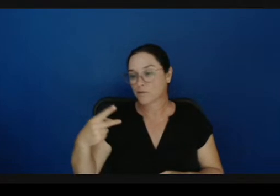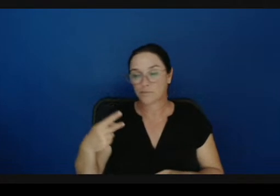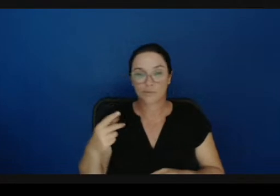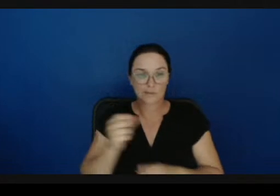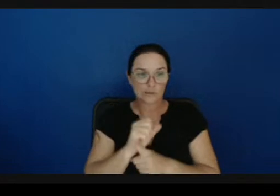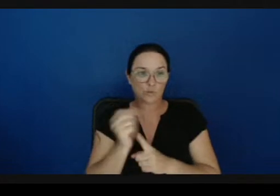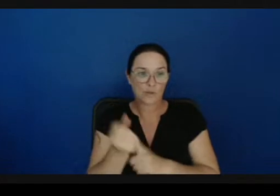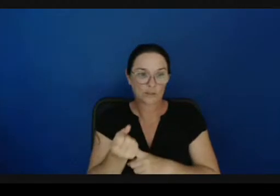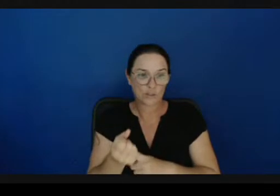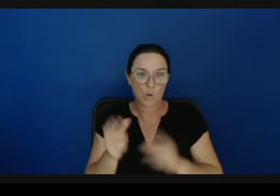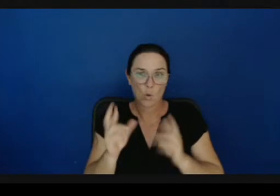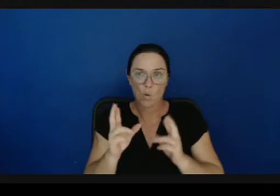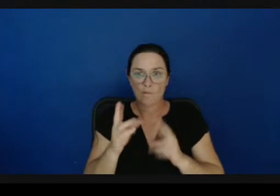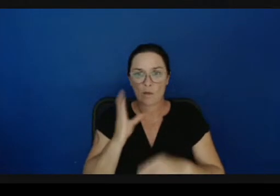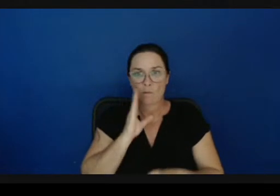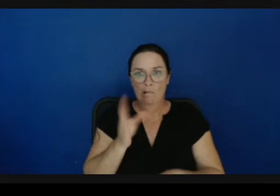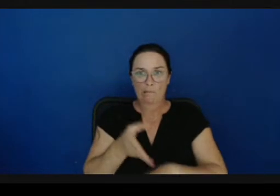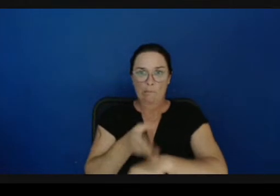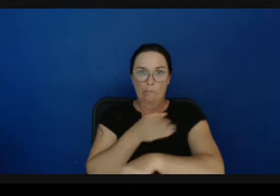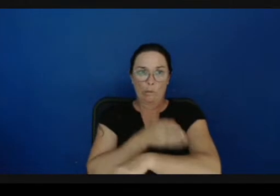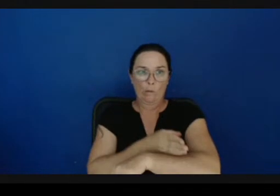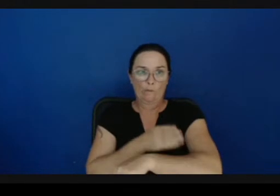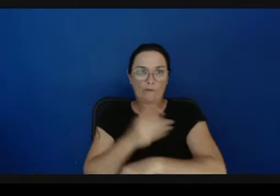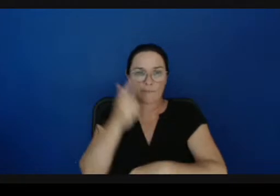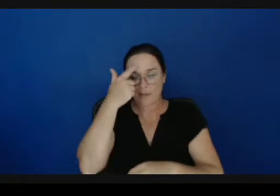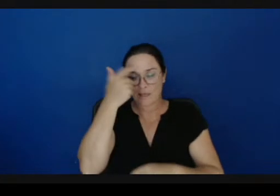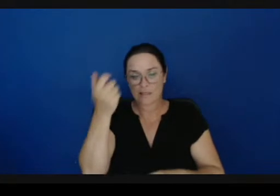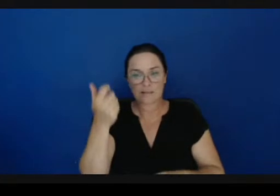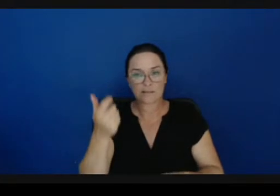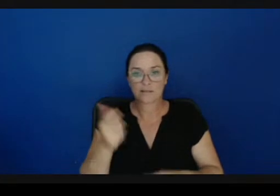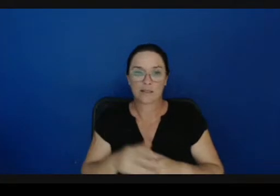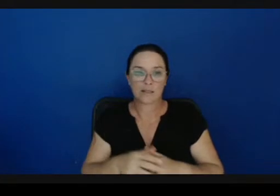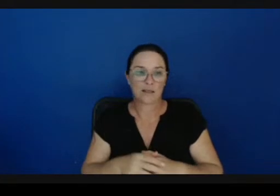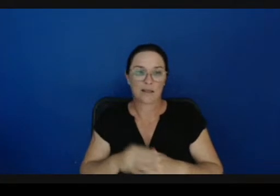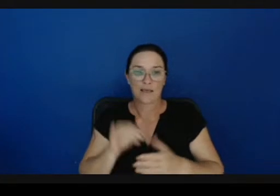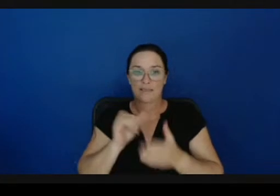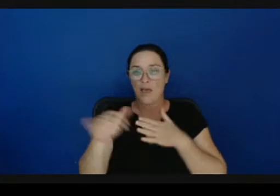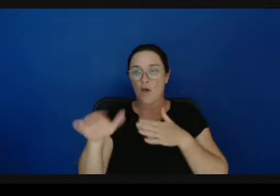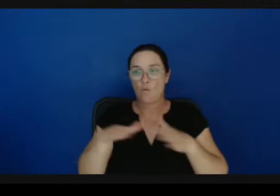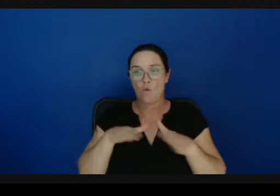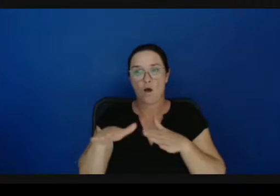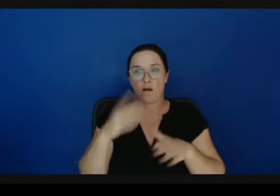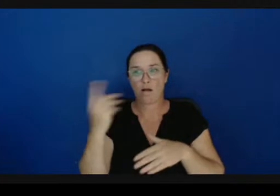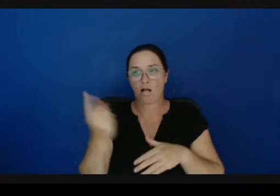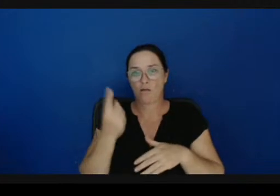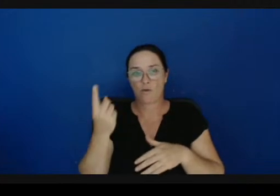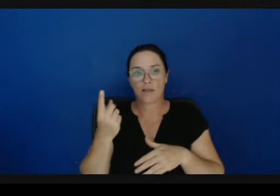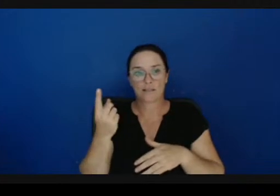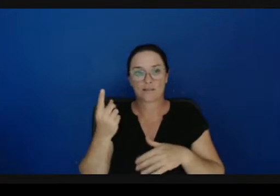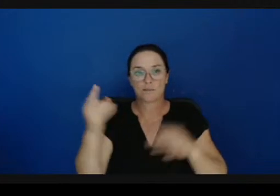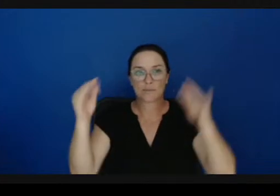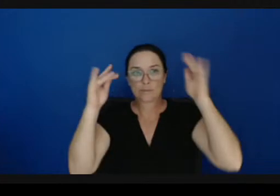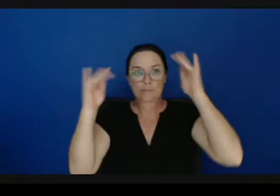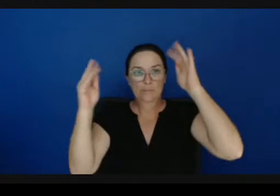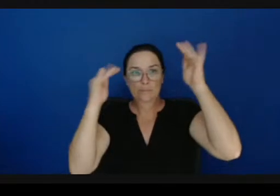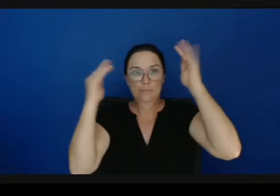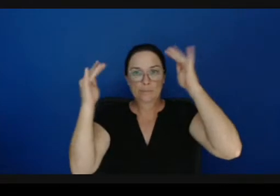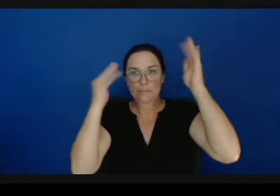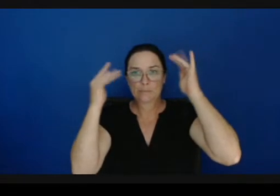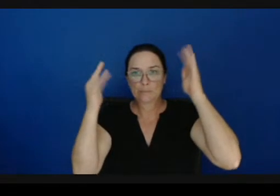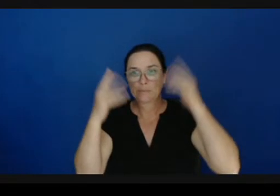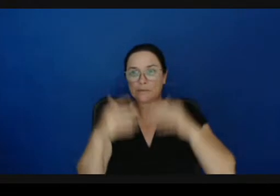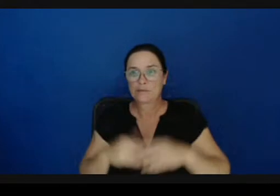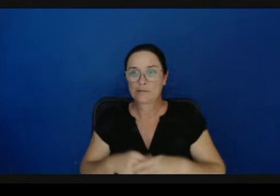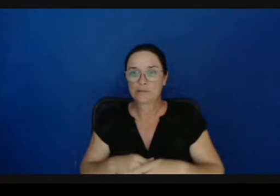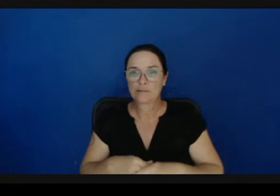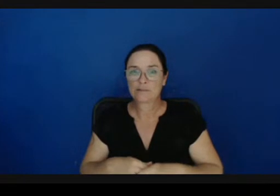better? Yeah, for the better. Because that walk was always just getting buzz type of thing in recent years at